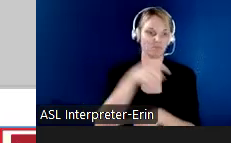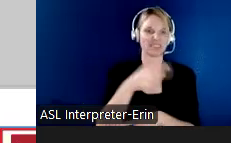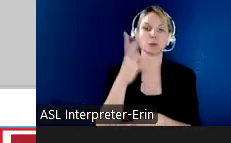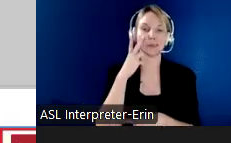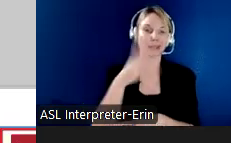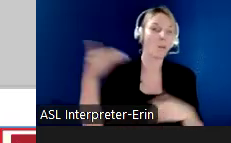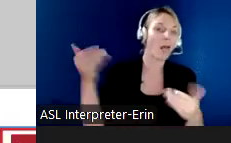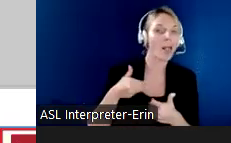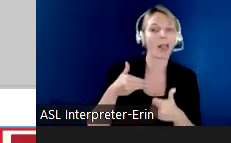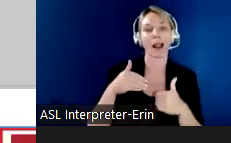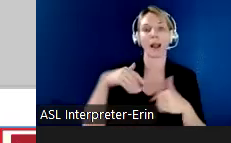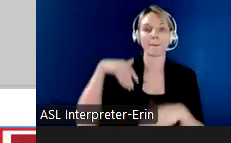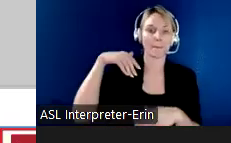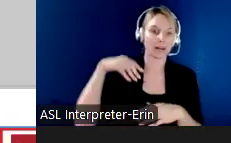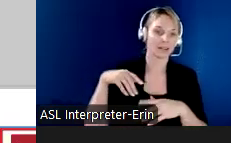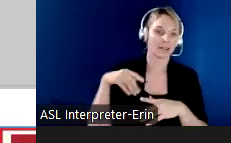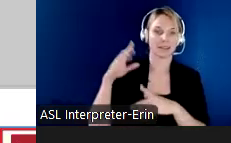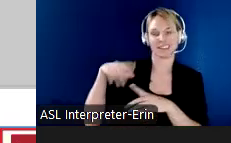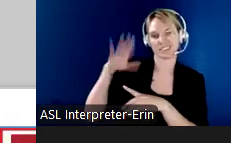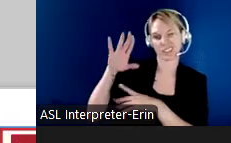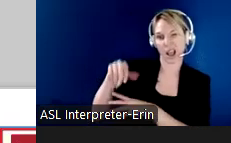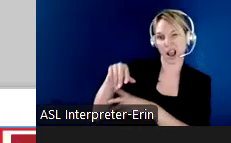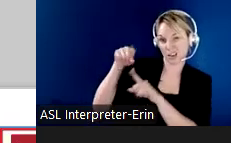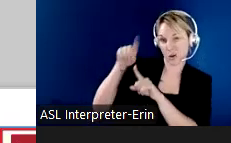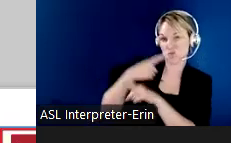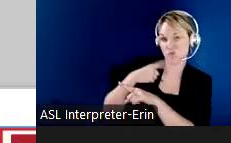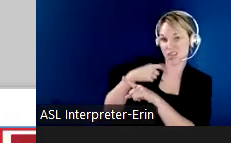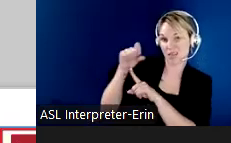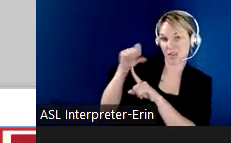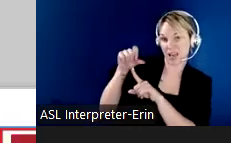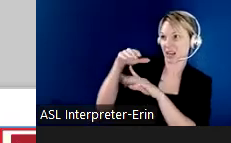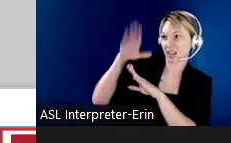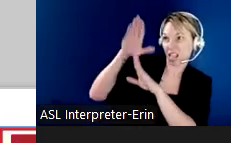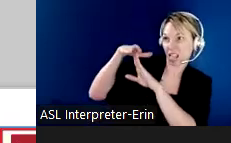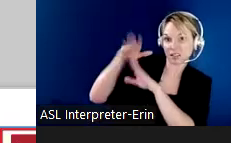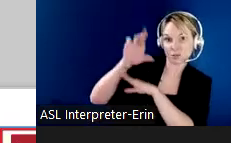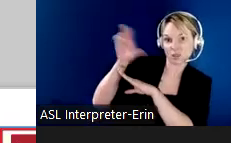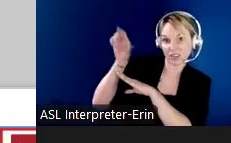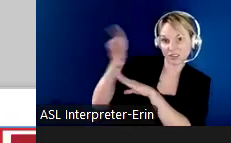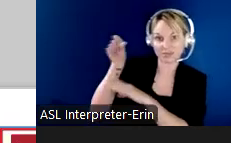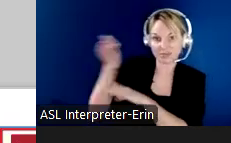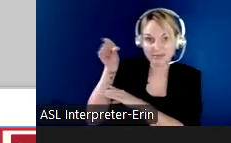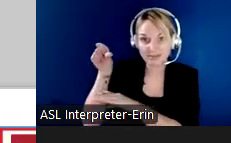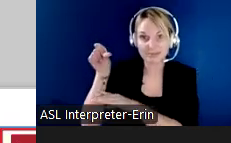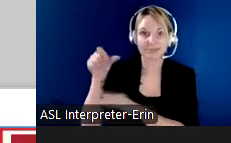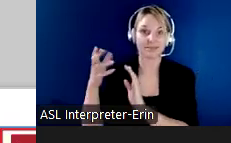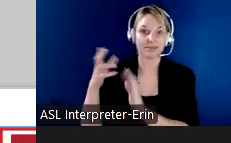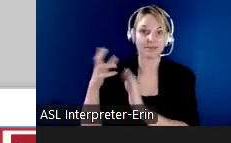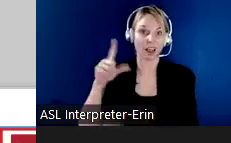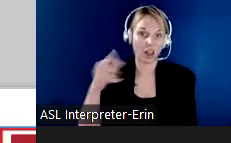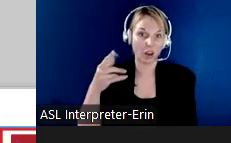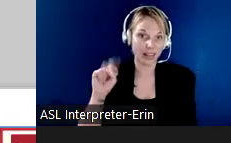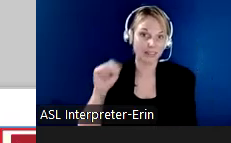screen. In the upper right-hand corner, there's a red button. It says Login. You're just going to click on that button, and then it will take you to